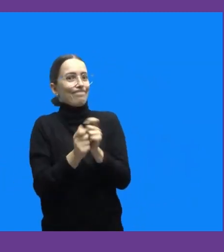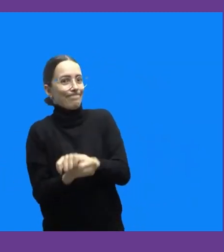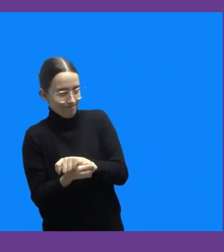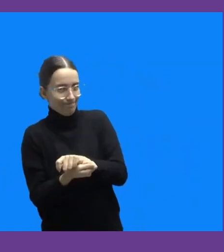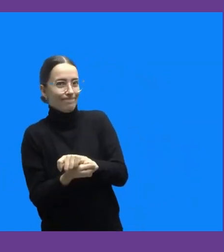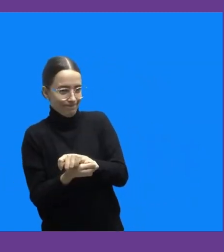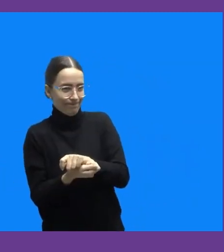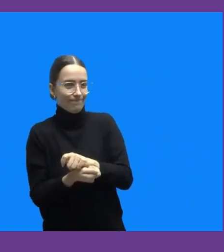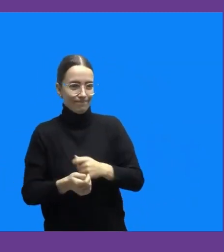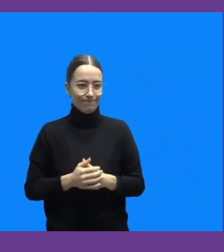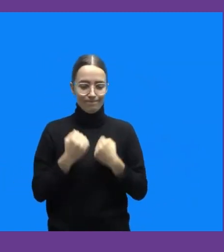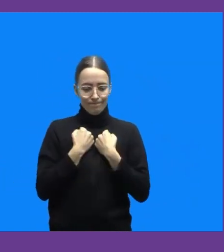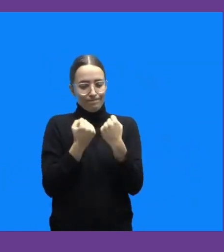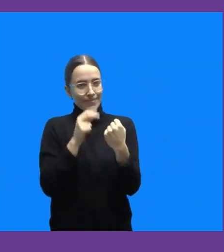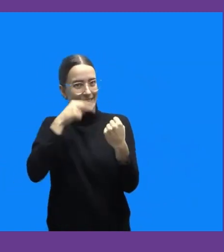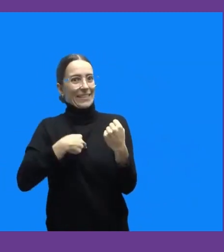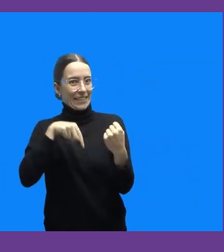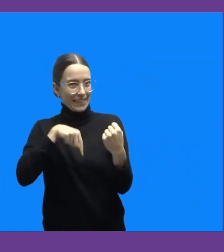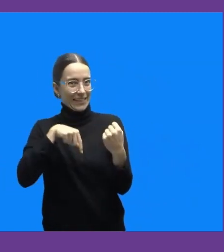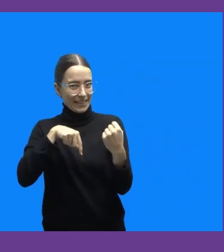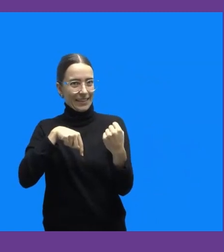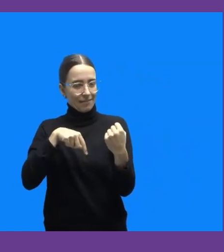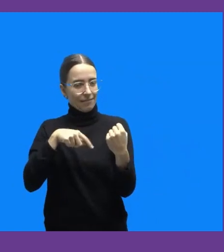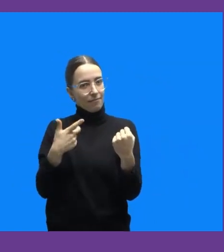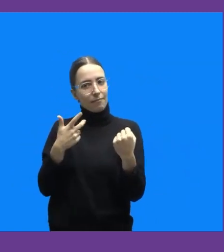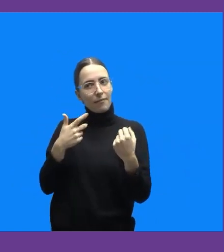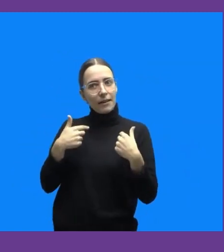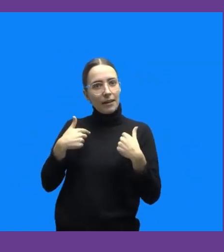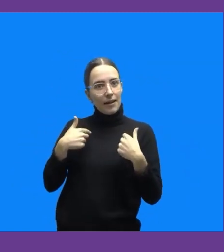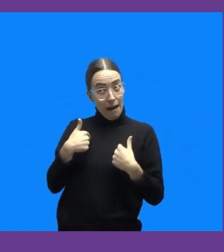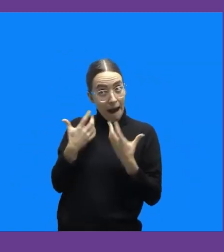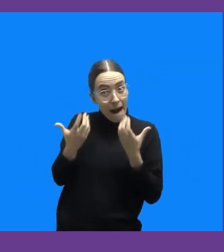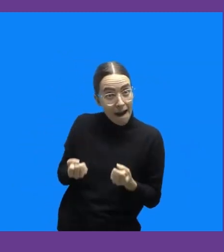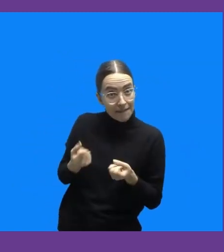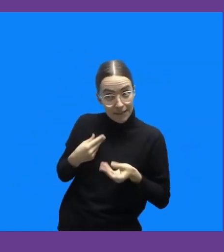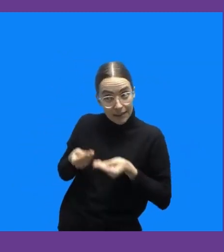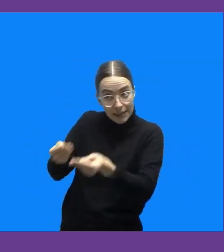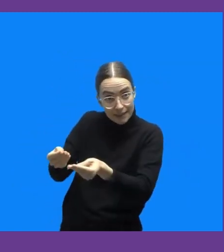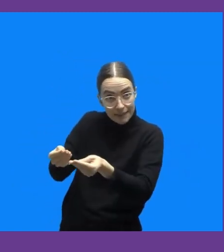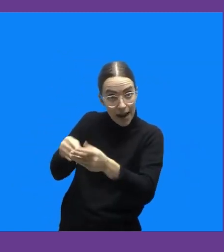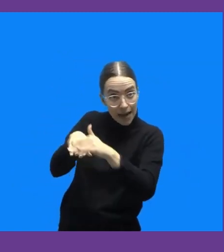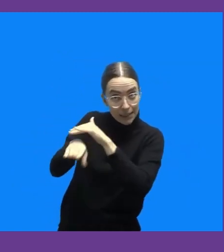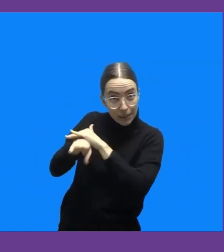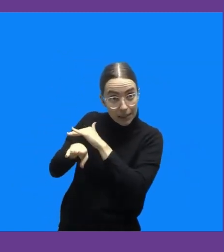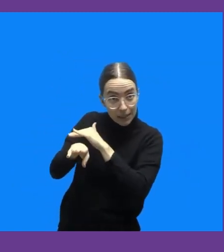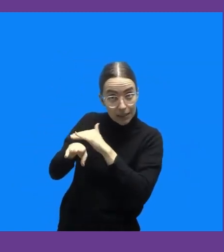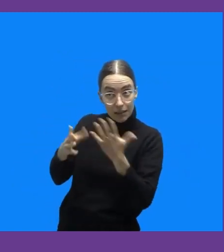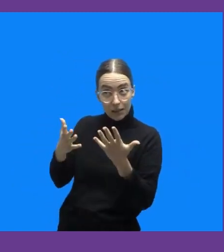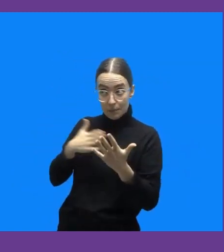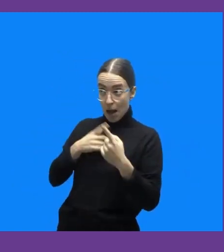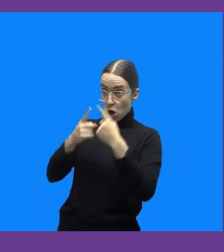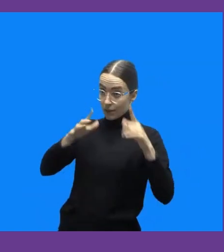you can say, well, I have that. Right? It's accessible. All the university is accessible. But maybe you are not doing